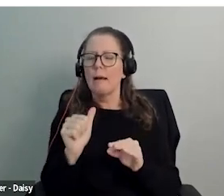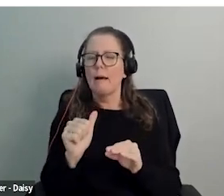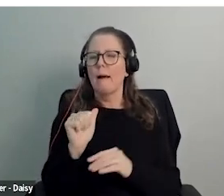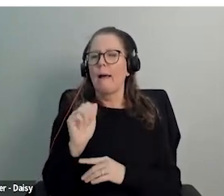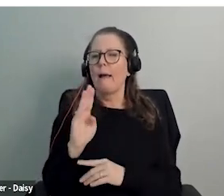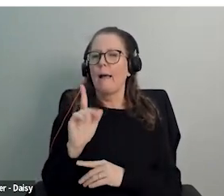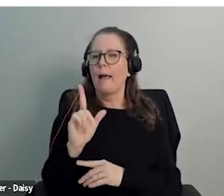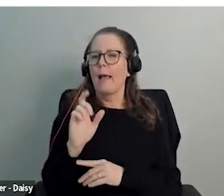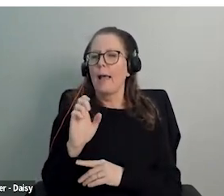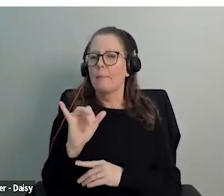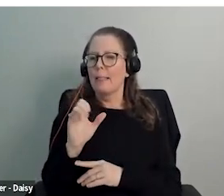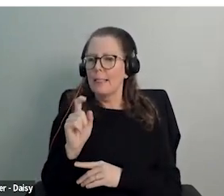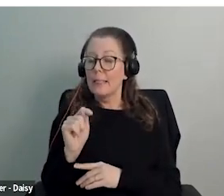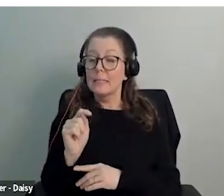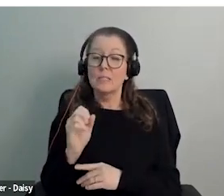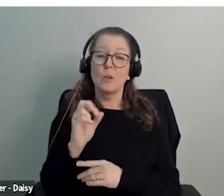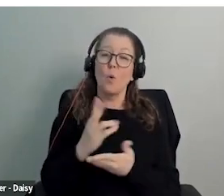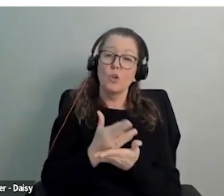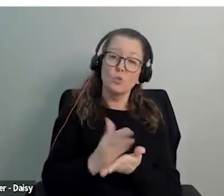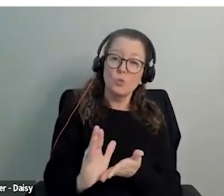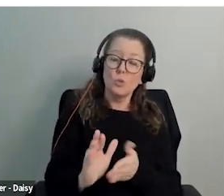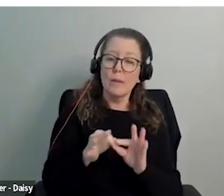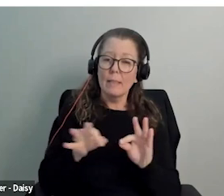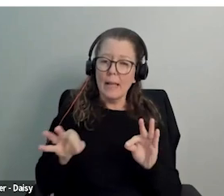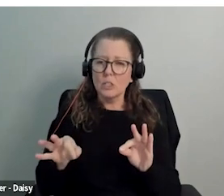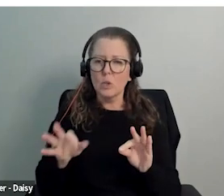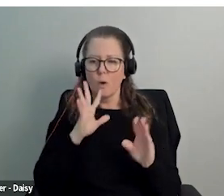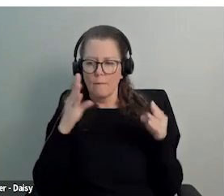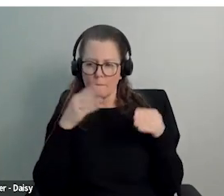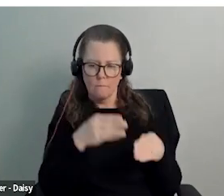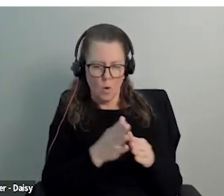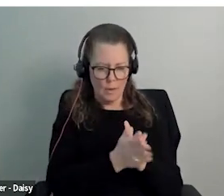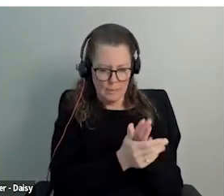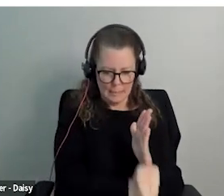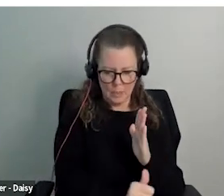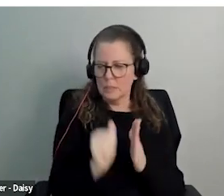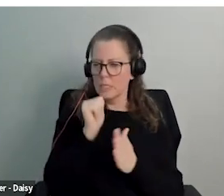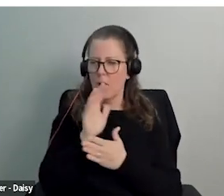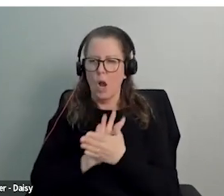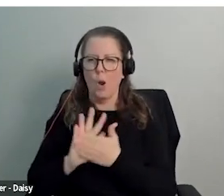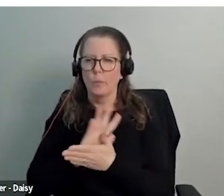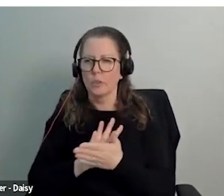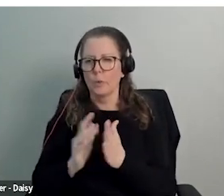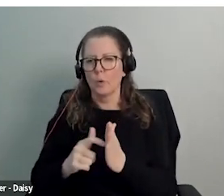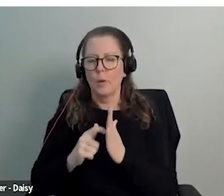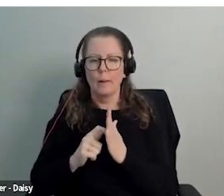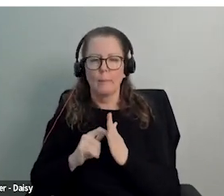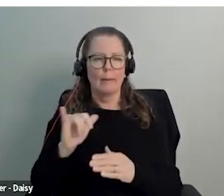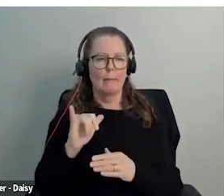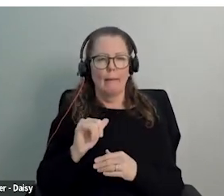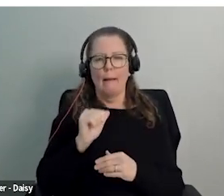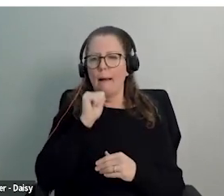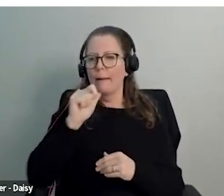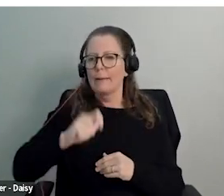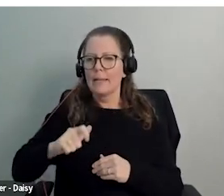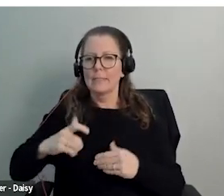truly inclusive job description will focus on essential skills rather than arbitrary requirements, such as unnecessary physical demands